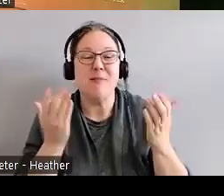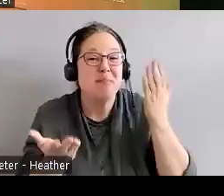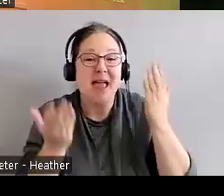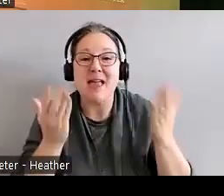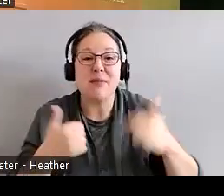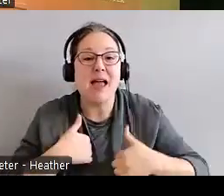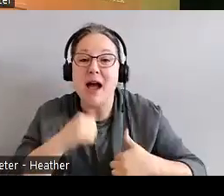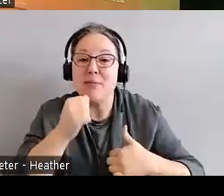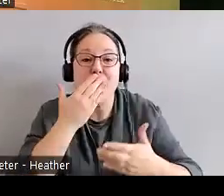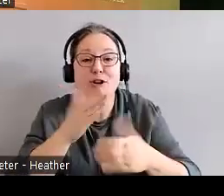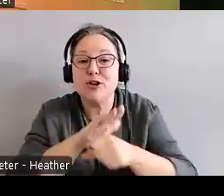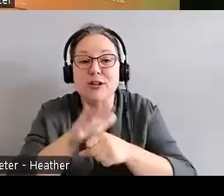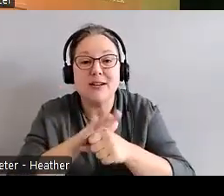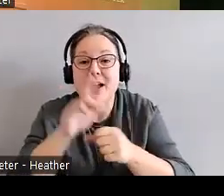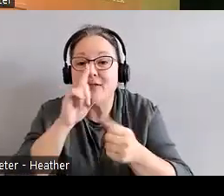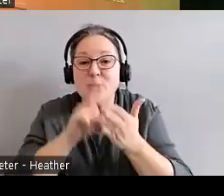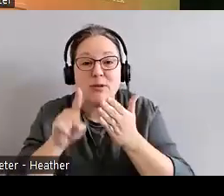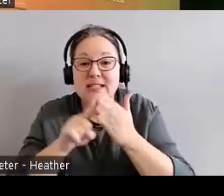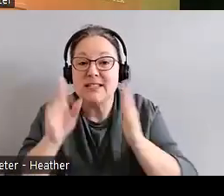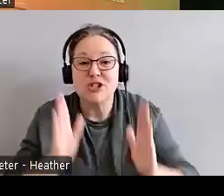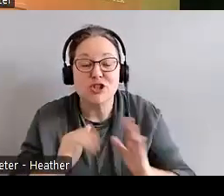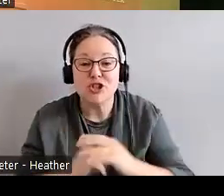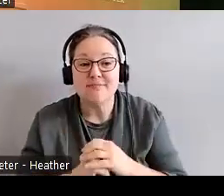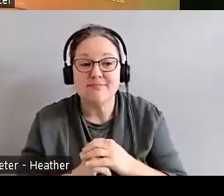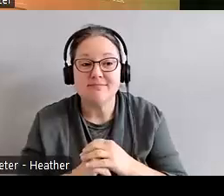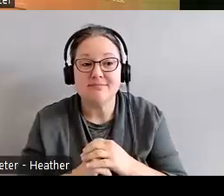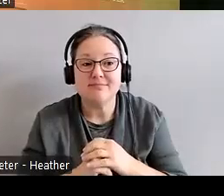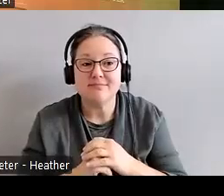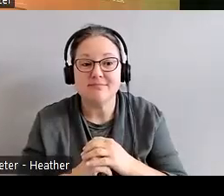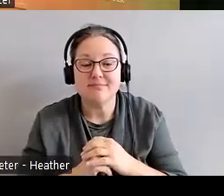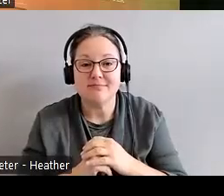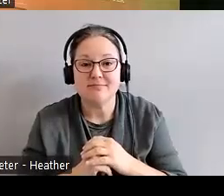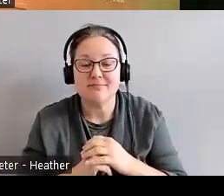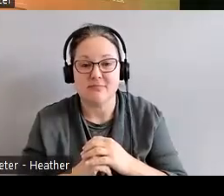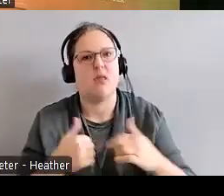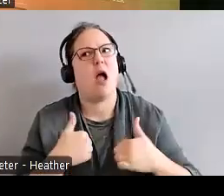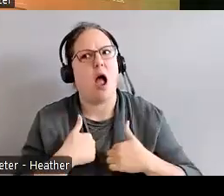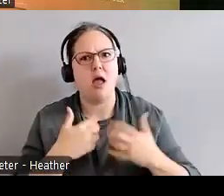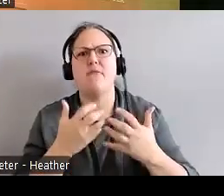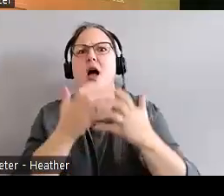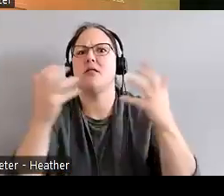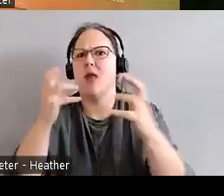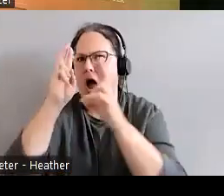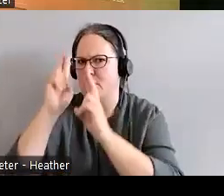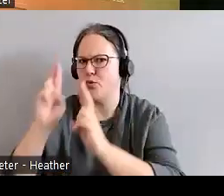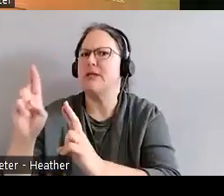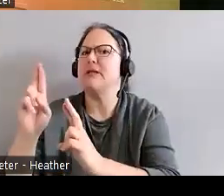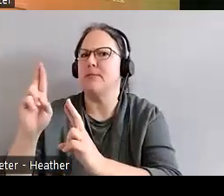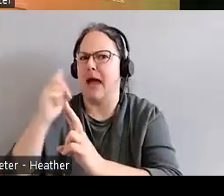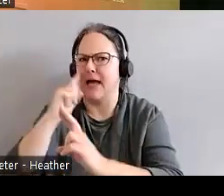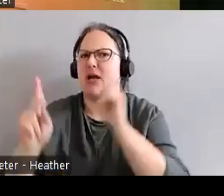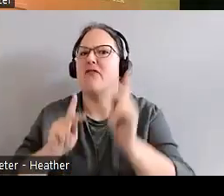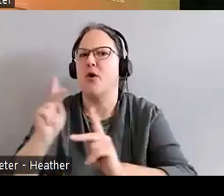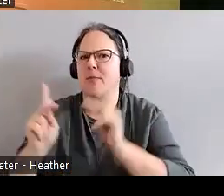enough researcher. And I have a lot of respect for people who are now, fully making their career on